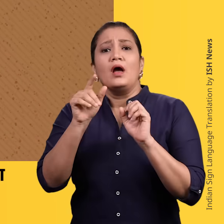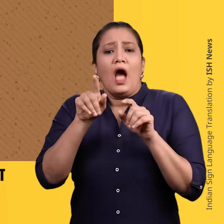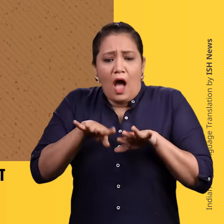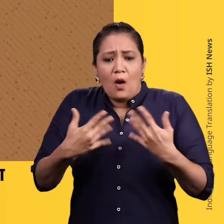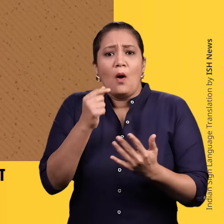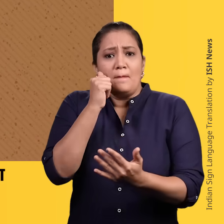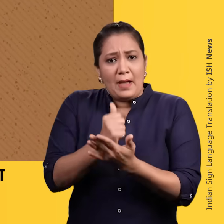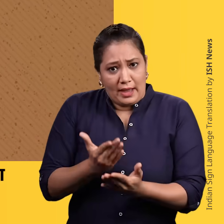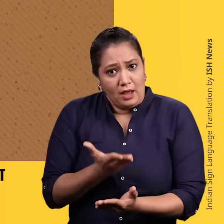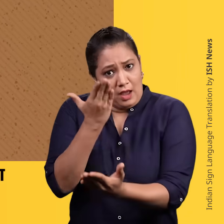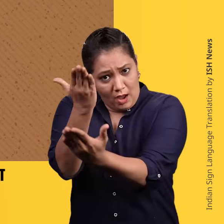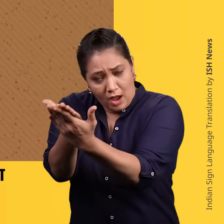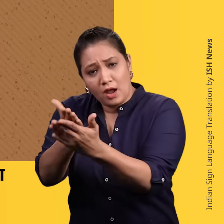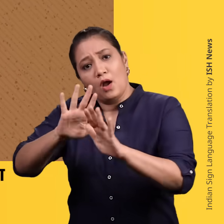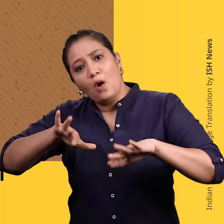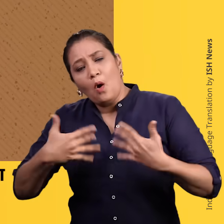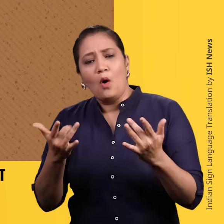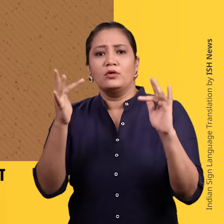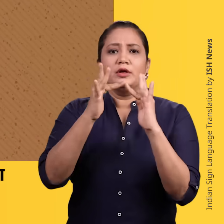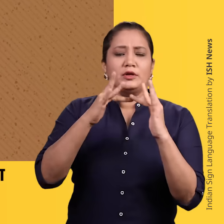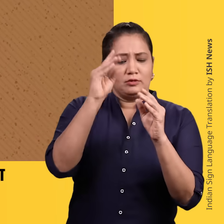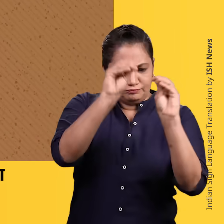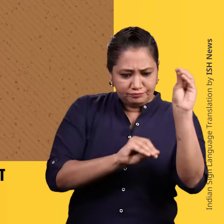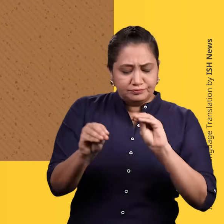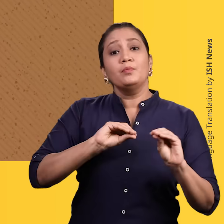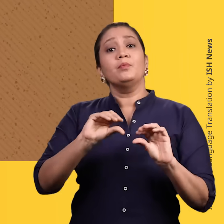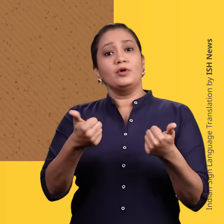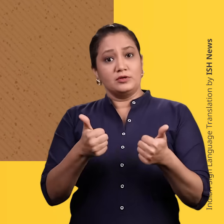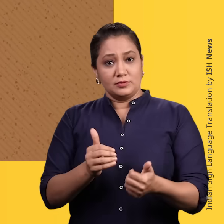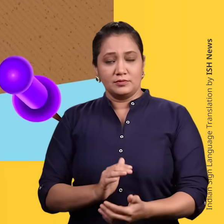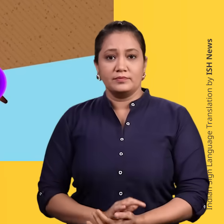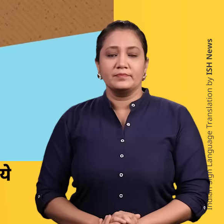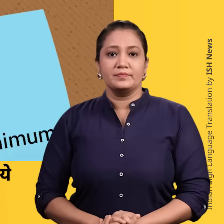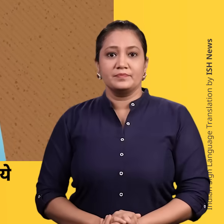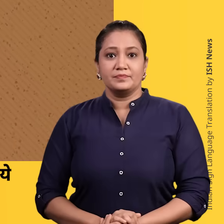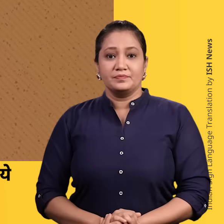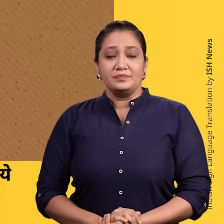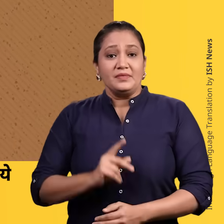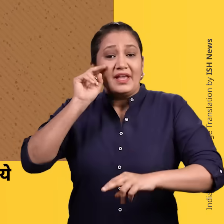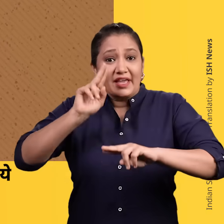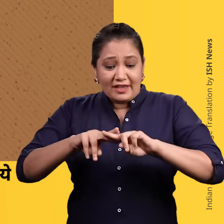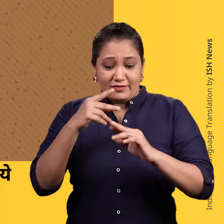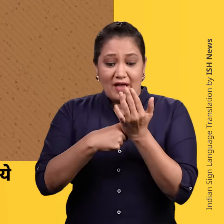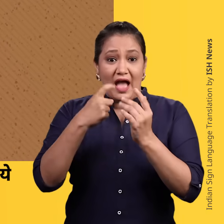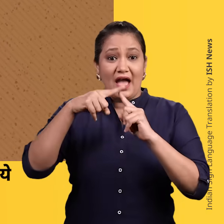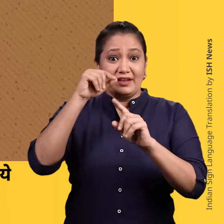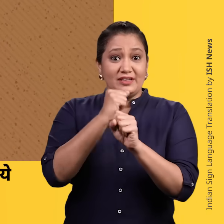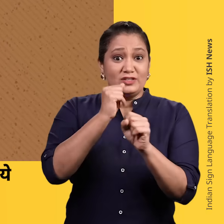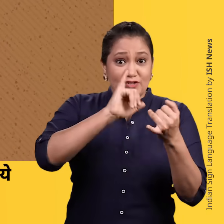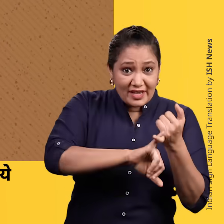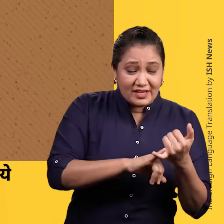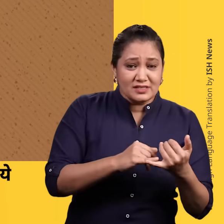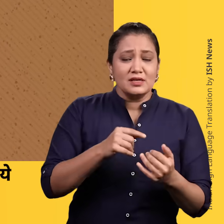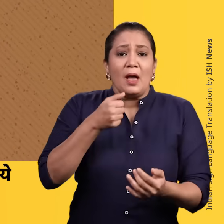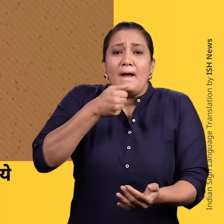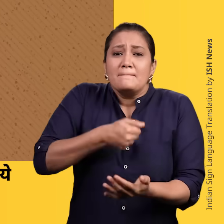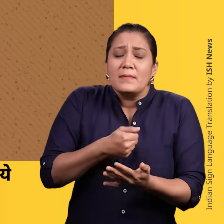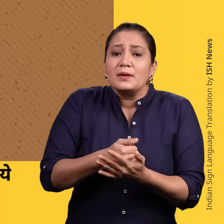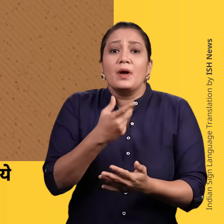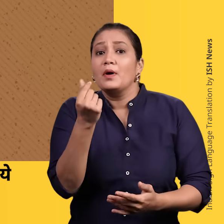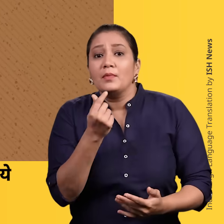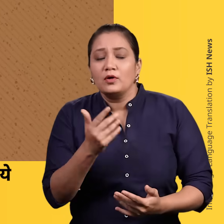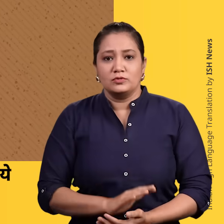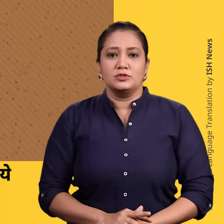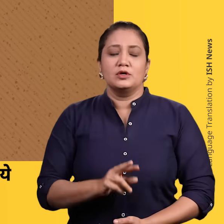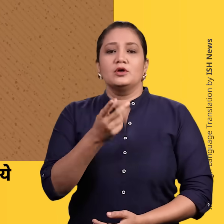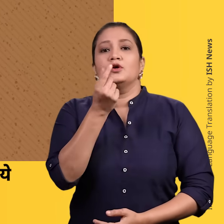be submitted at the bank or through internet banking. In case of RTGS, the minimum amount